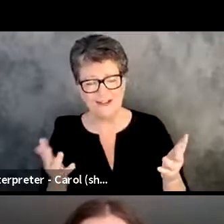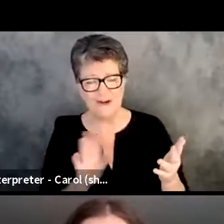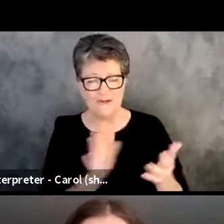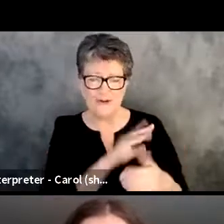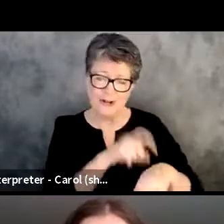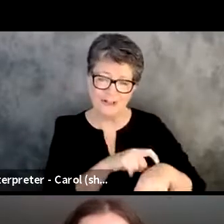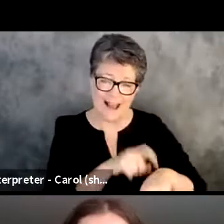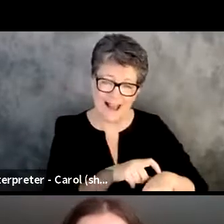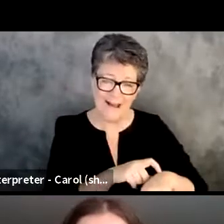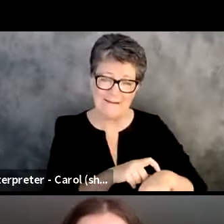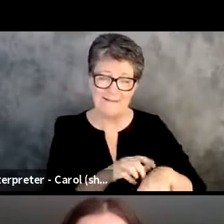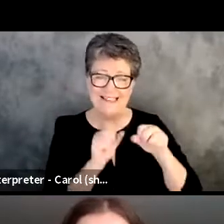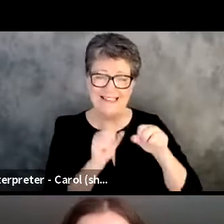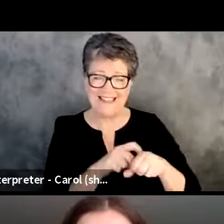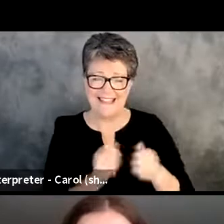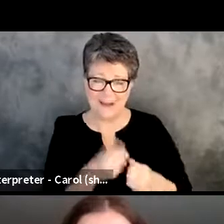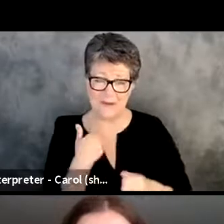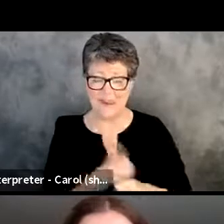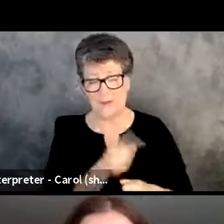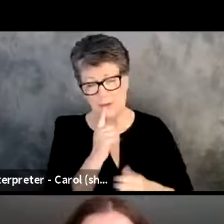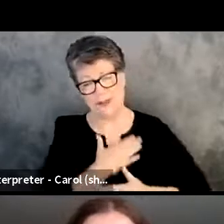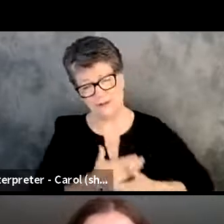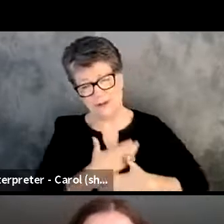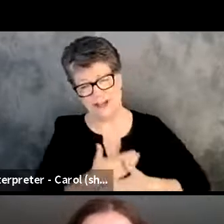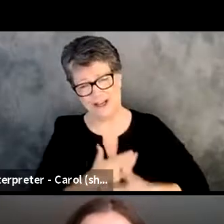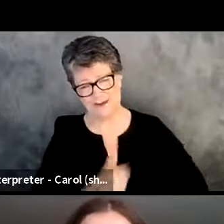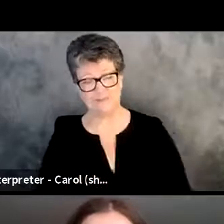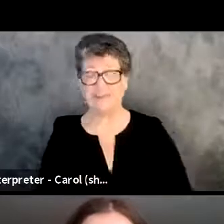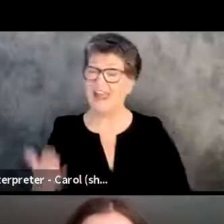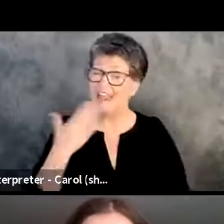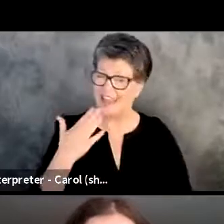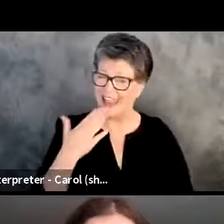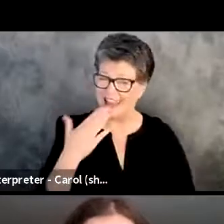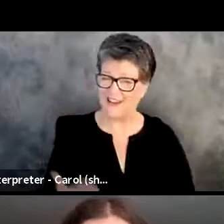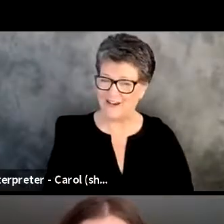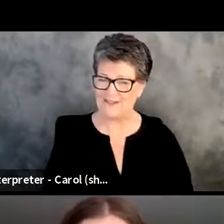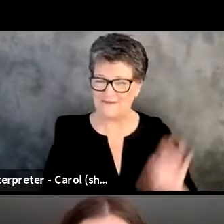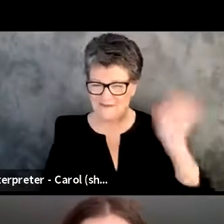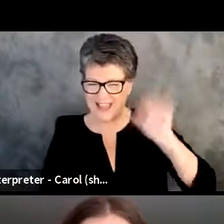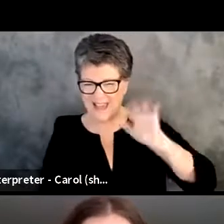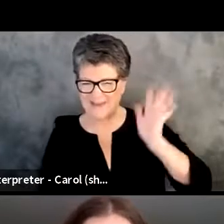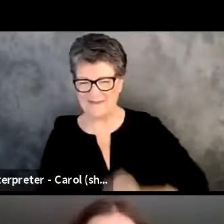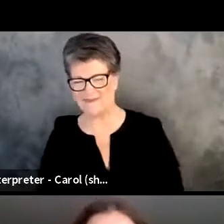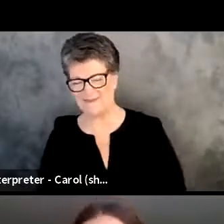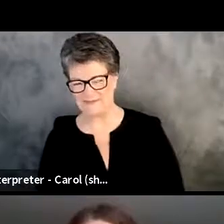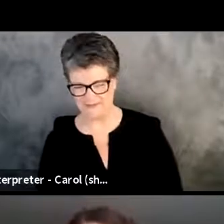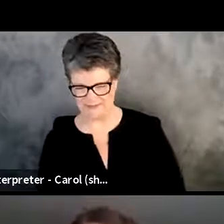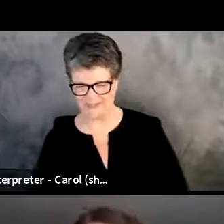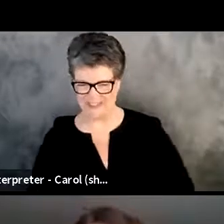time. We truly appreciate it. Thank you. Thank you so much. We really